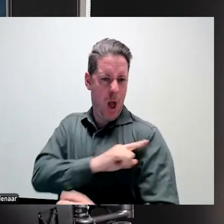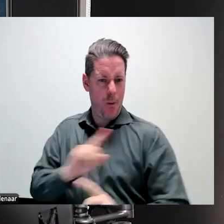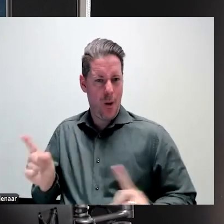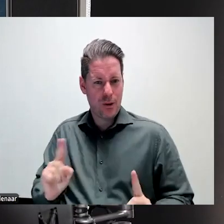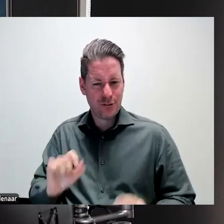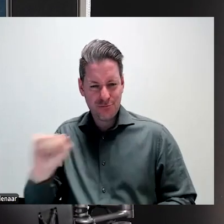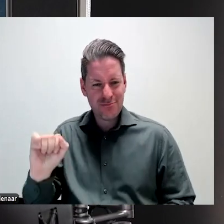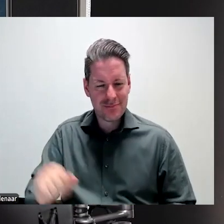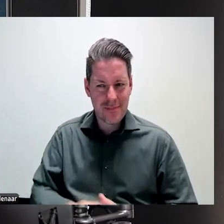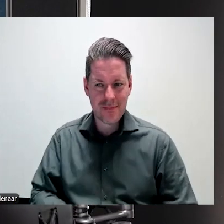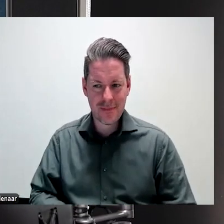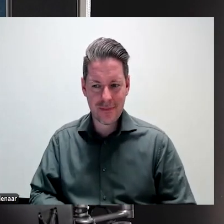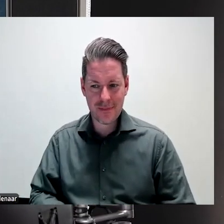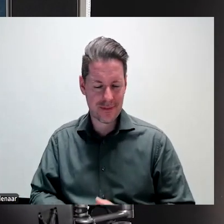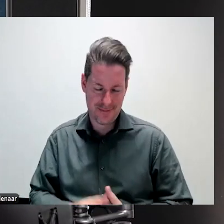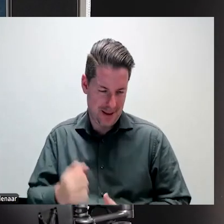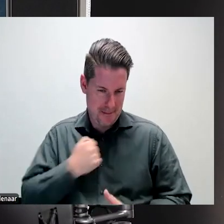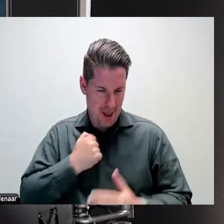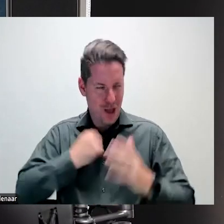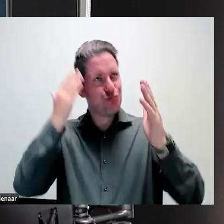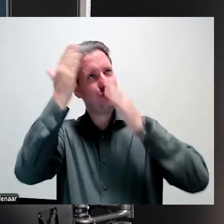Only in my dreams.